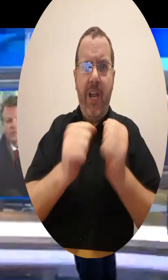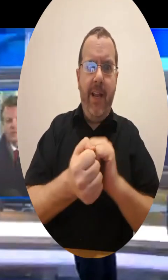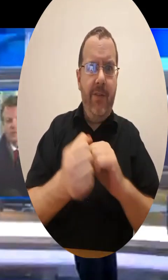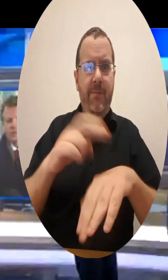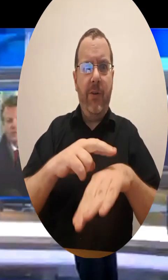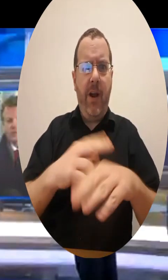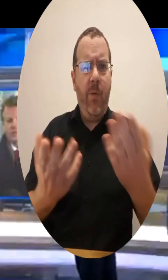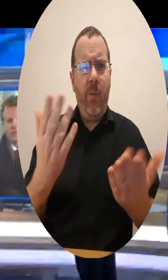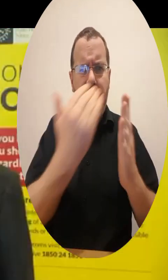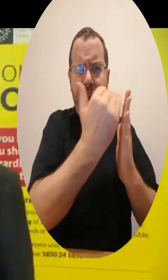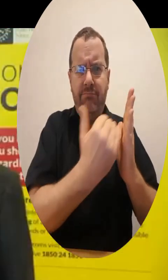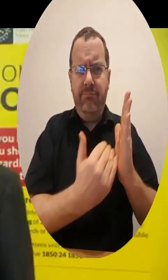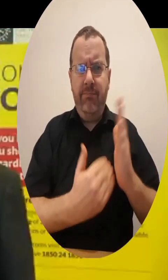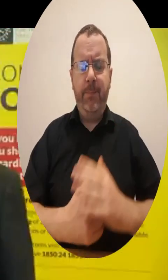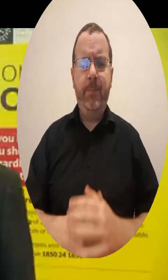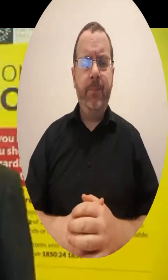difference.